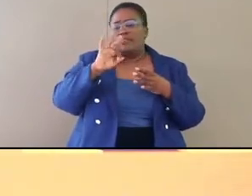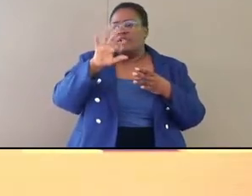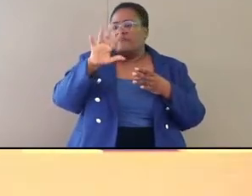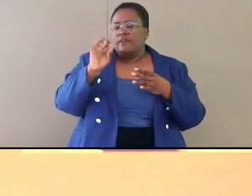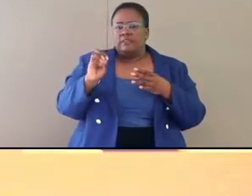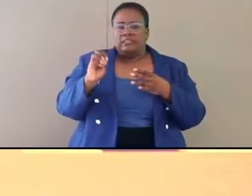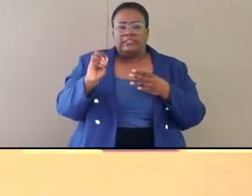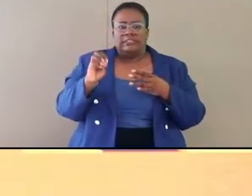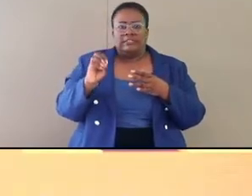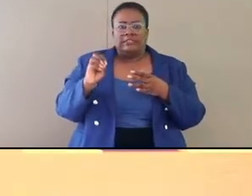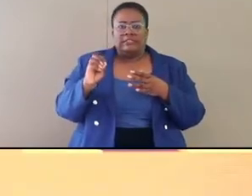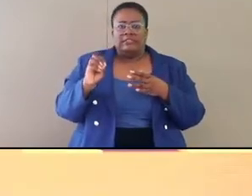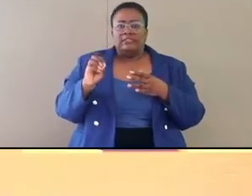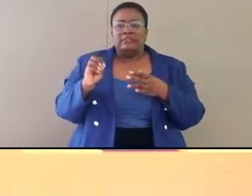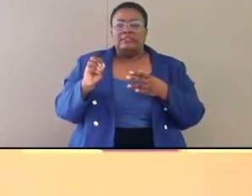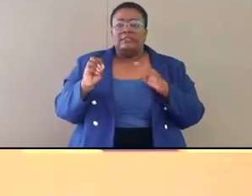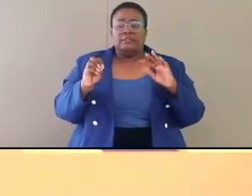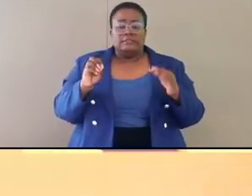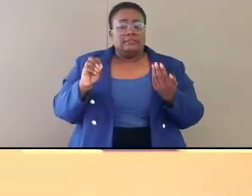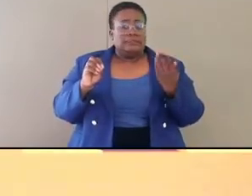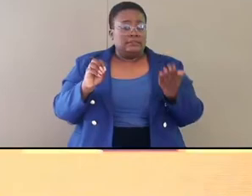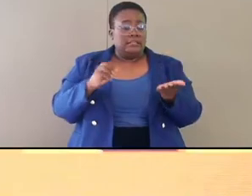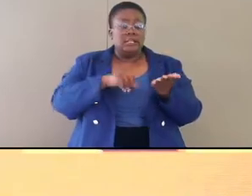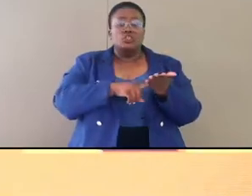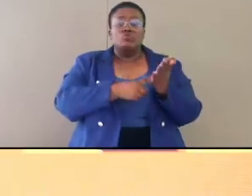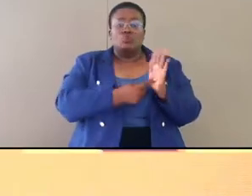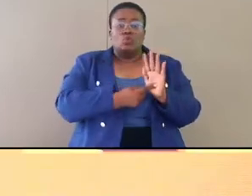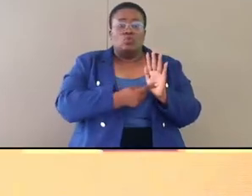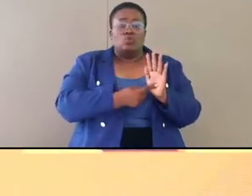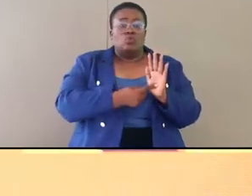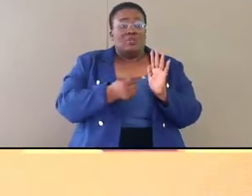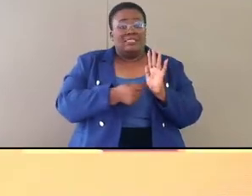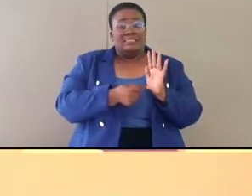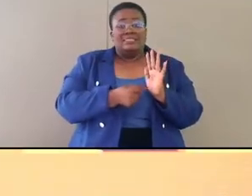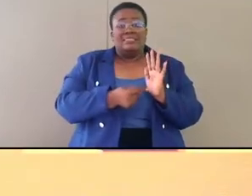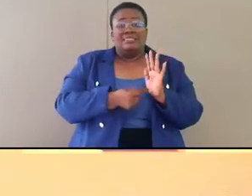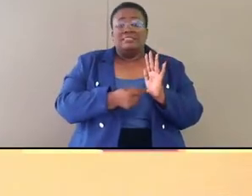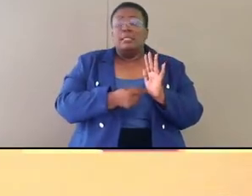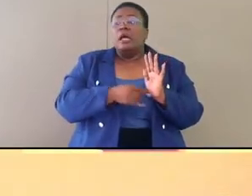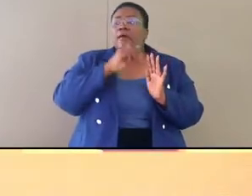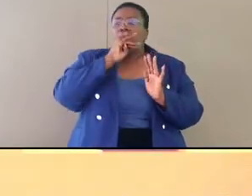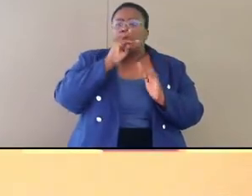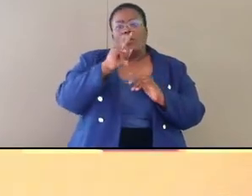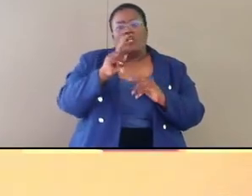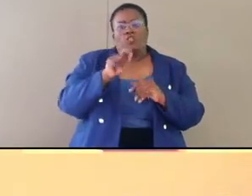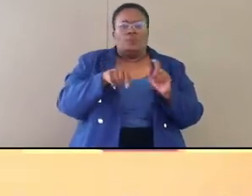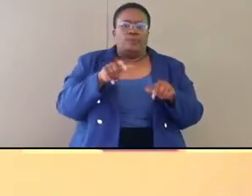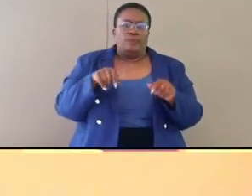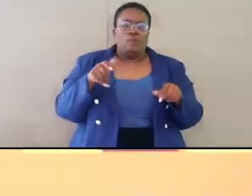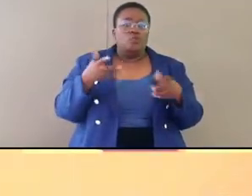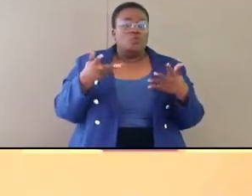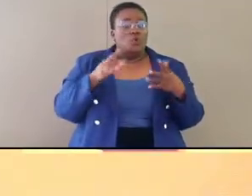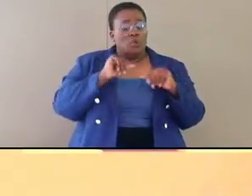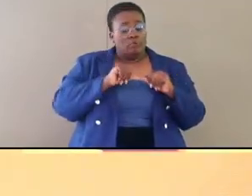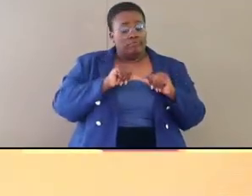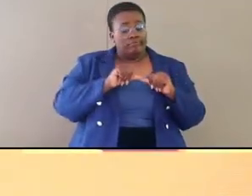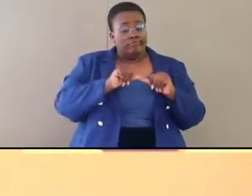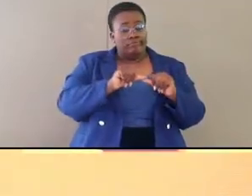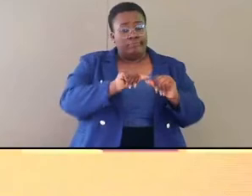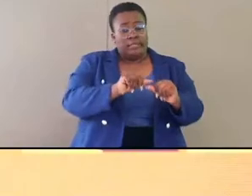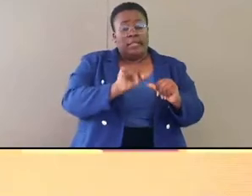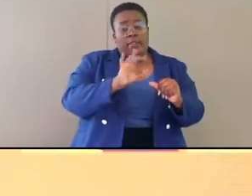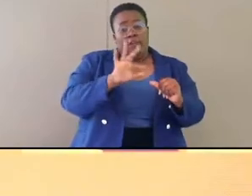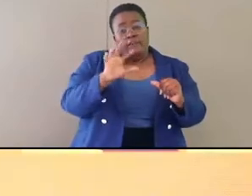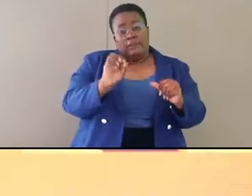had put on the table what it meant for people and therefore sustainability thereof of the